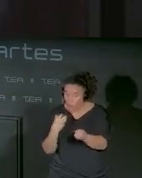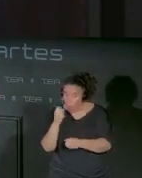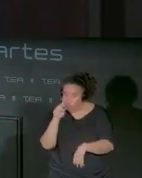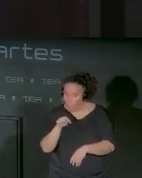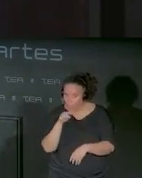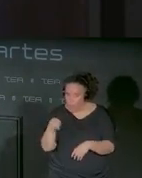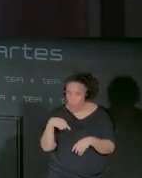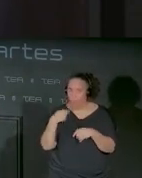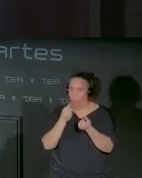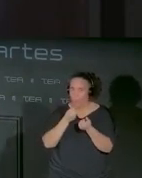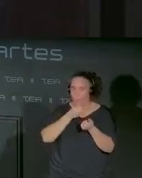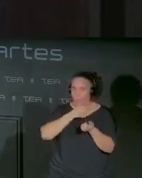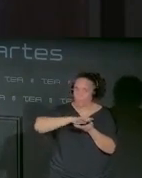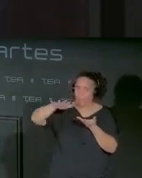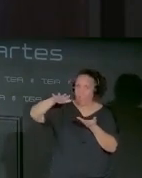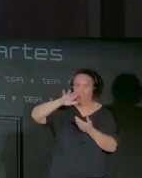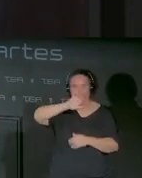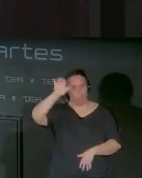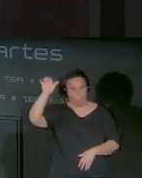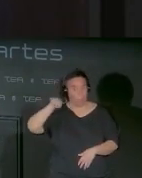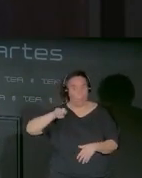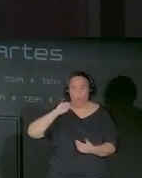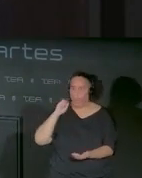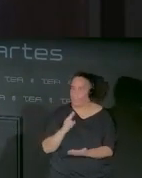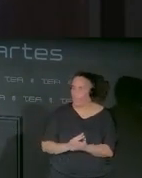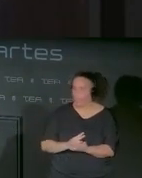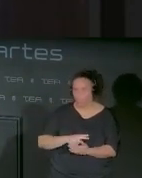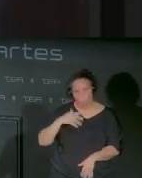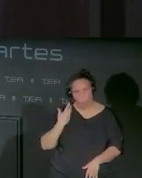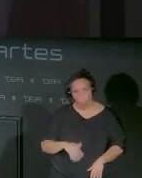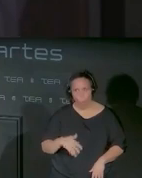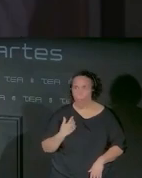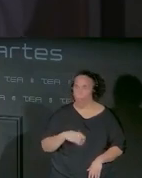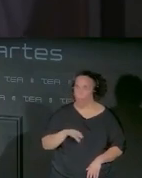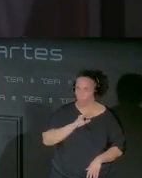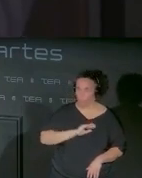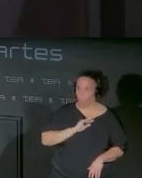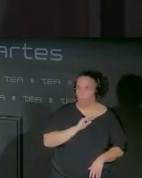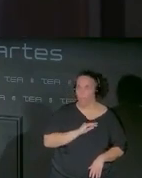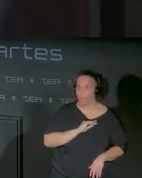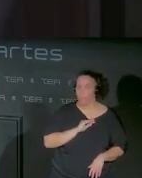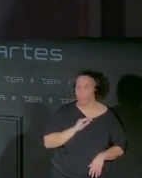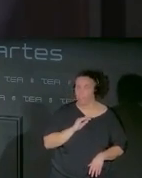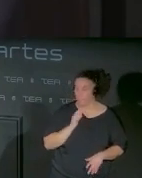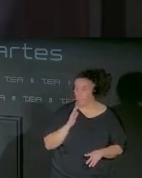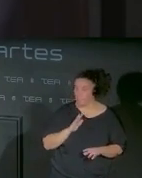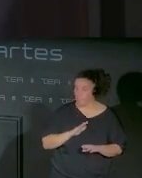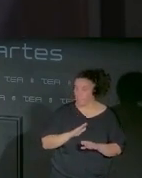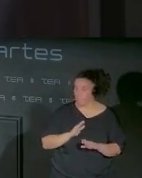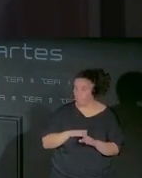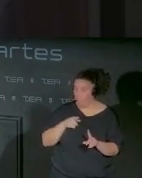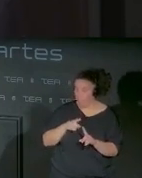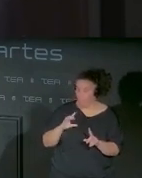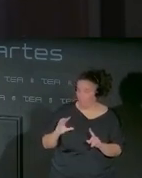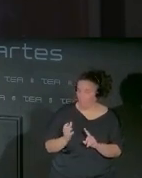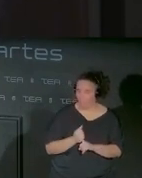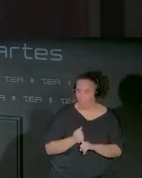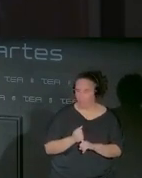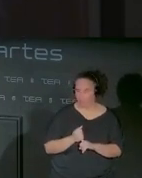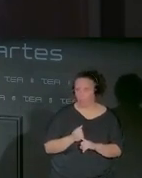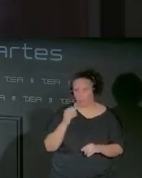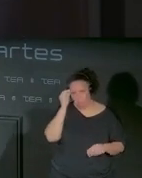challenge, no, that we have to work on. And for that, I would say that we have a set of instruments, but for instance, we lack